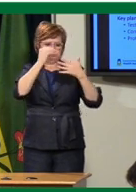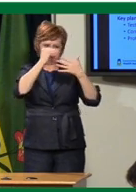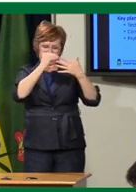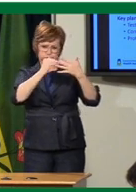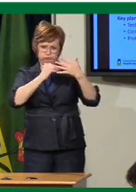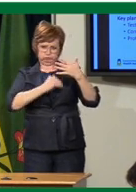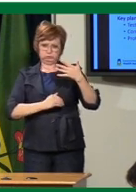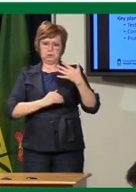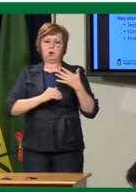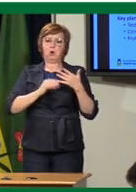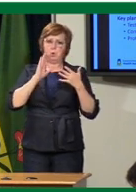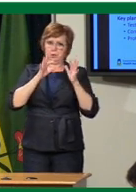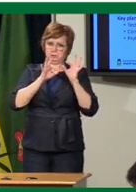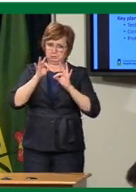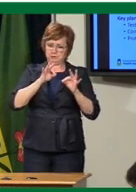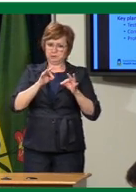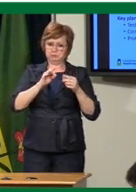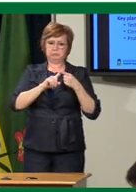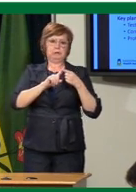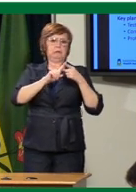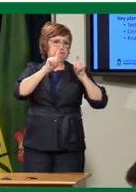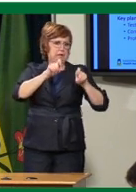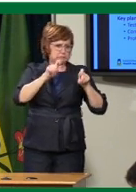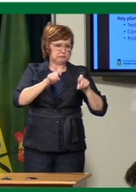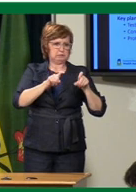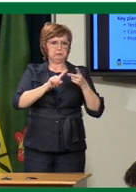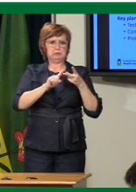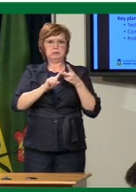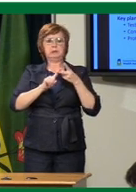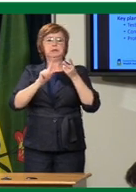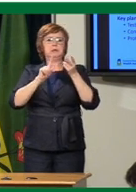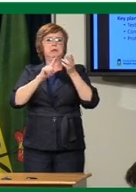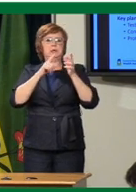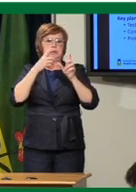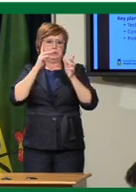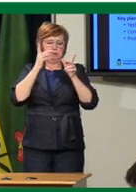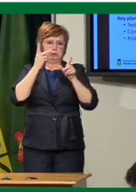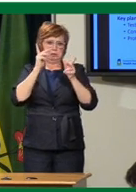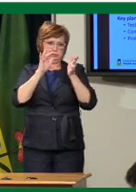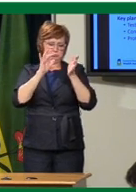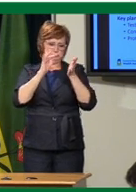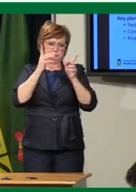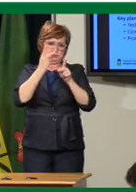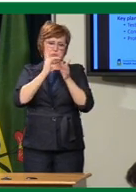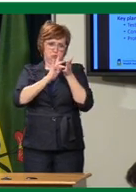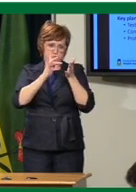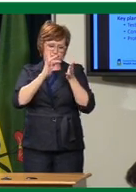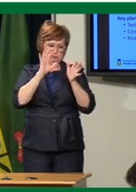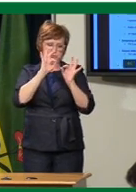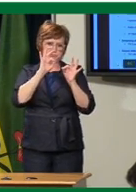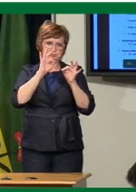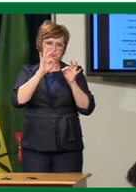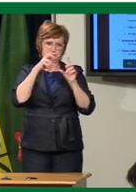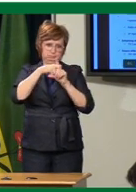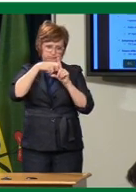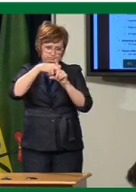3 key planks of the strategy that include testing, contact tracing, and protecting our vulnerable populations.